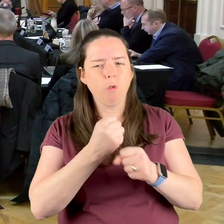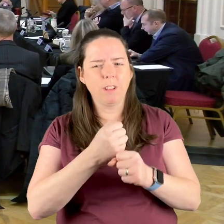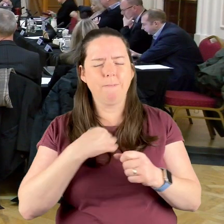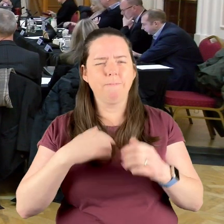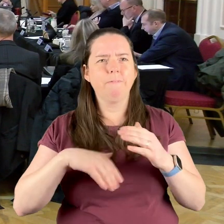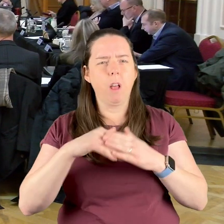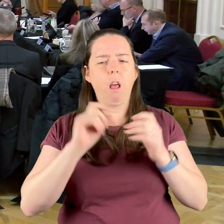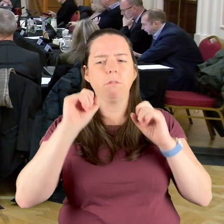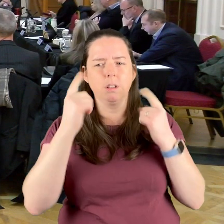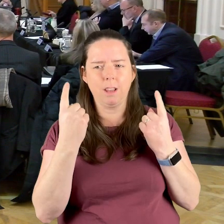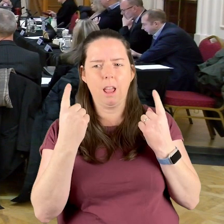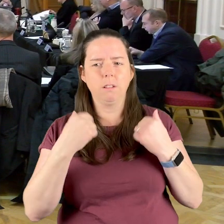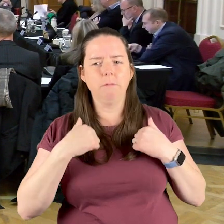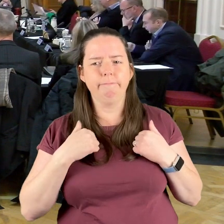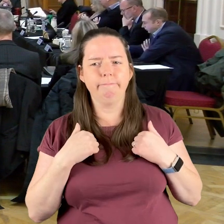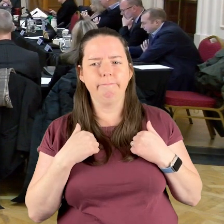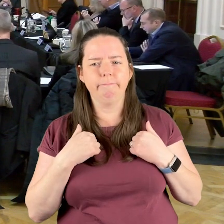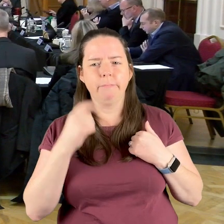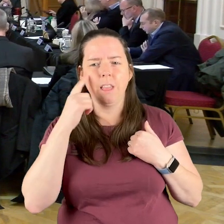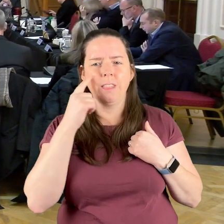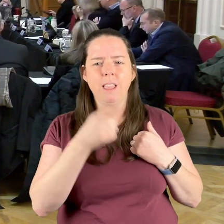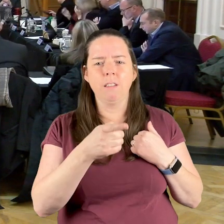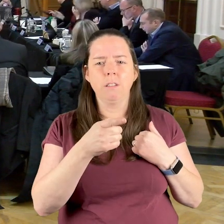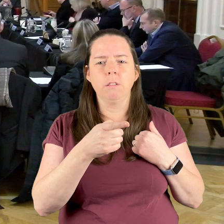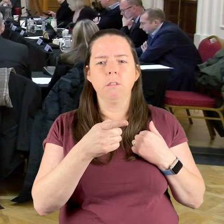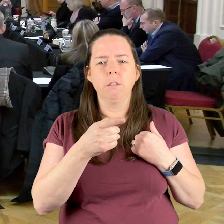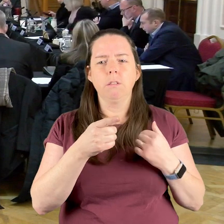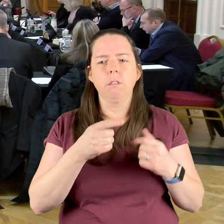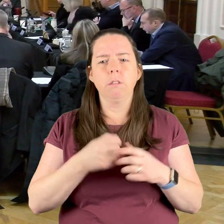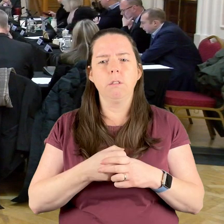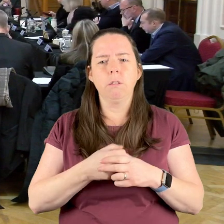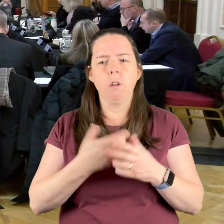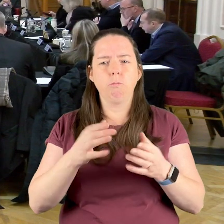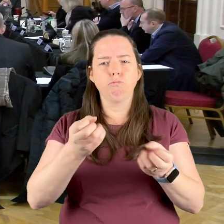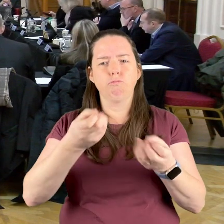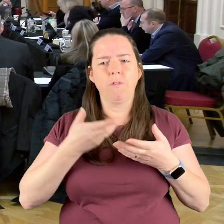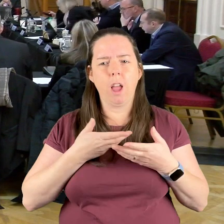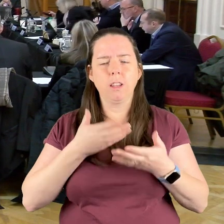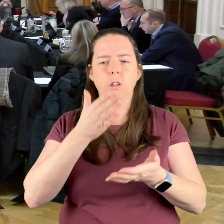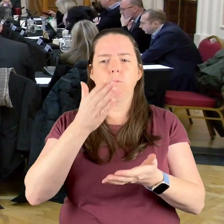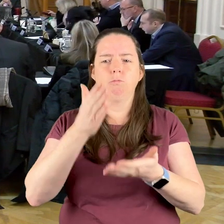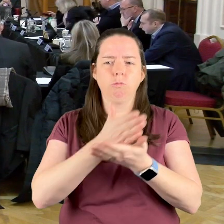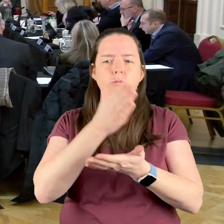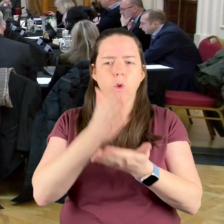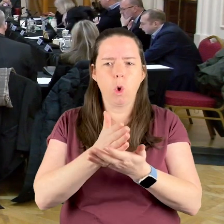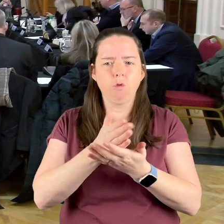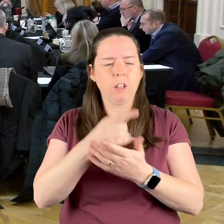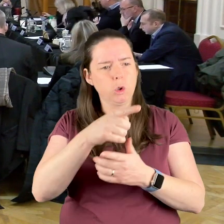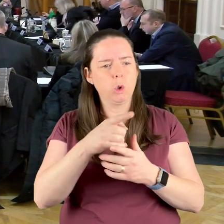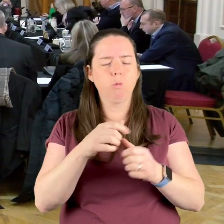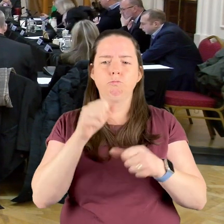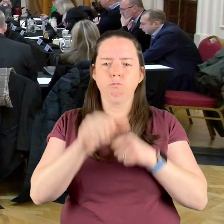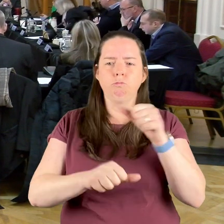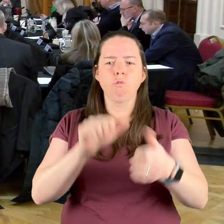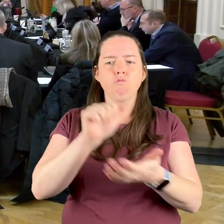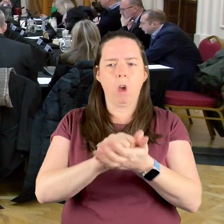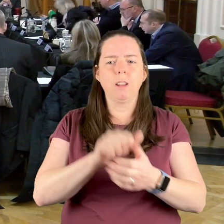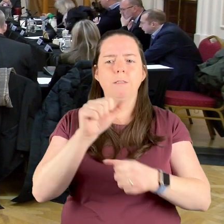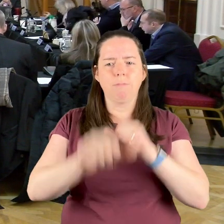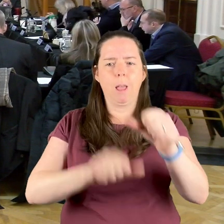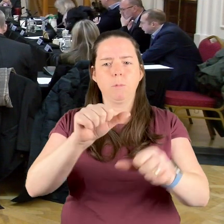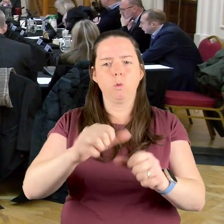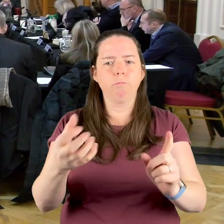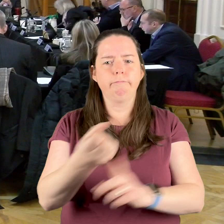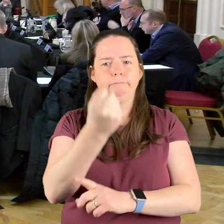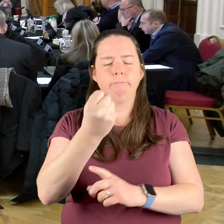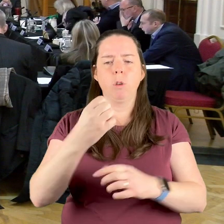So, Gloria, if I've correctly understood, I think you are providing us with assurance that you are taking the right steps to